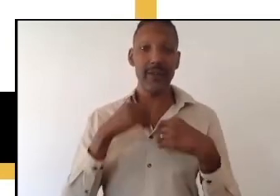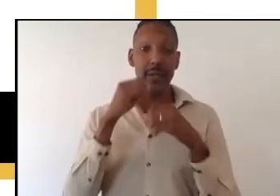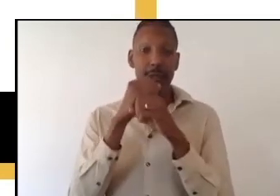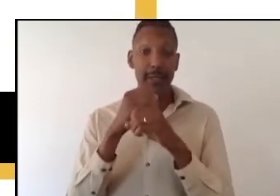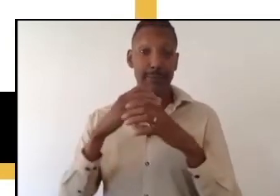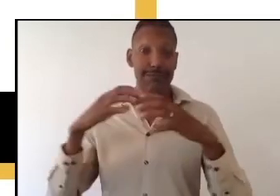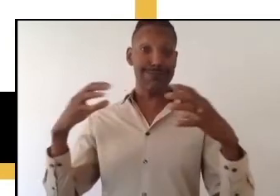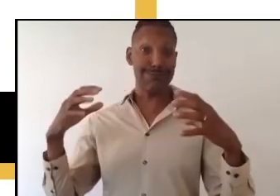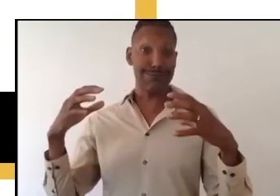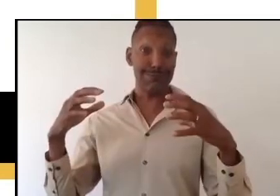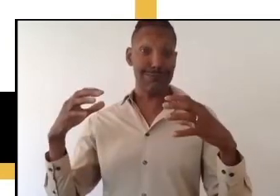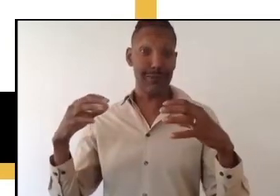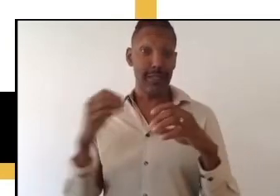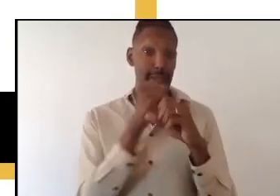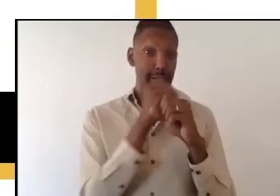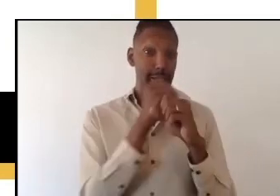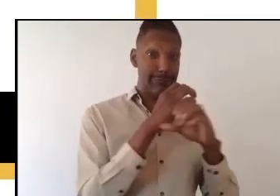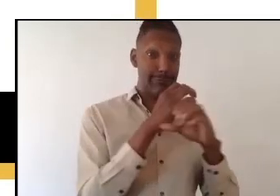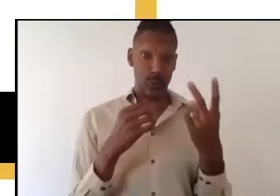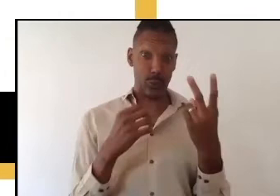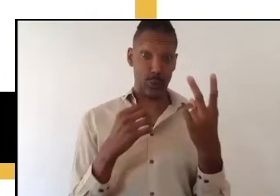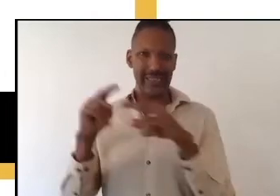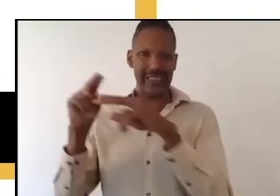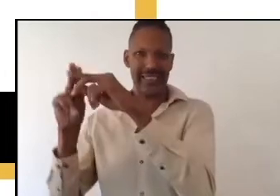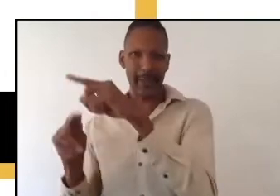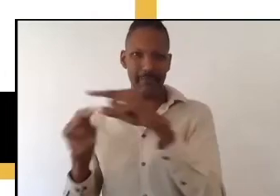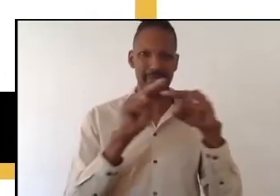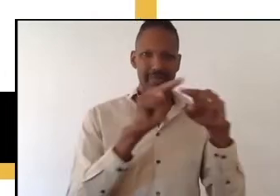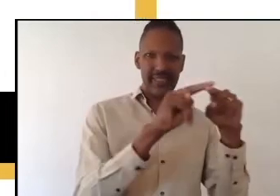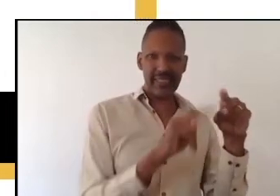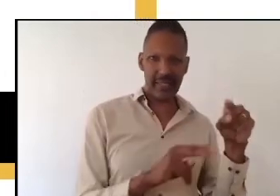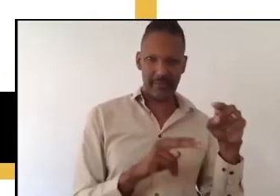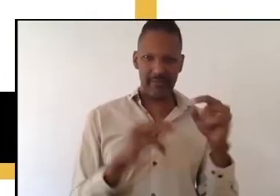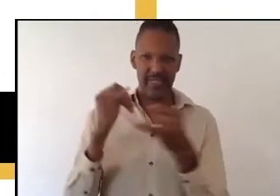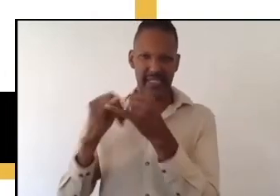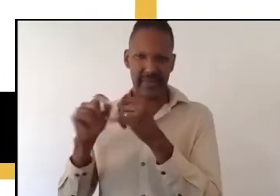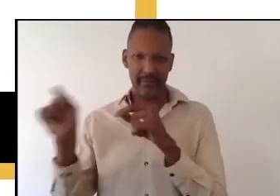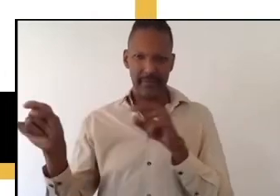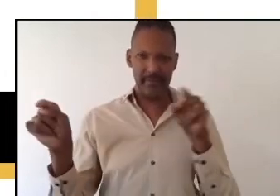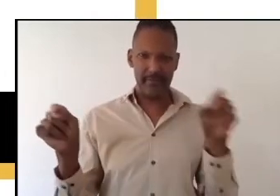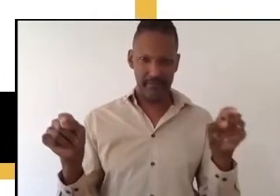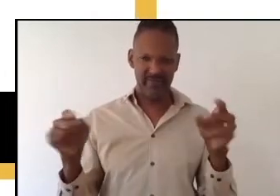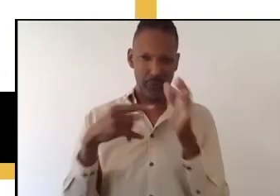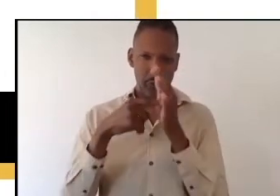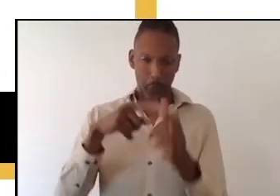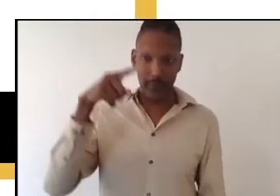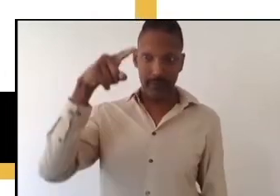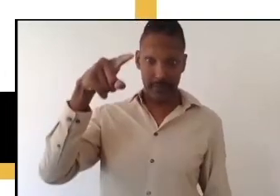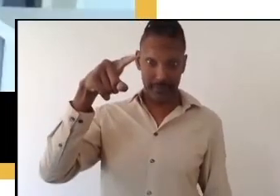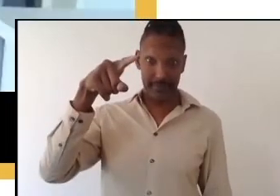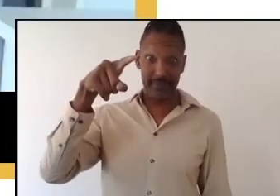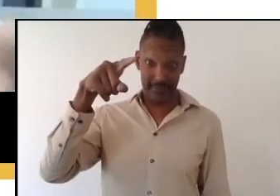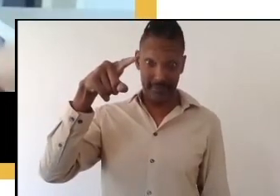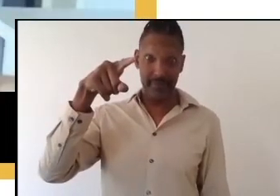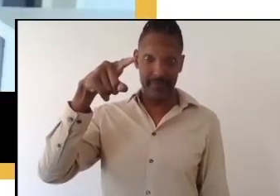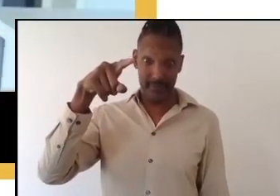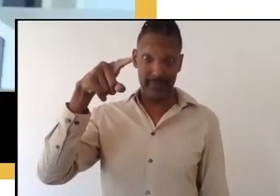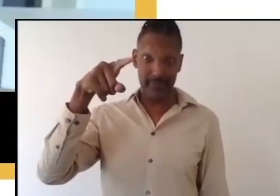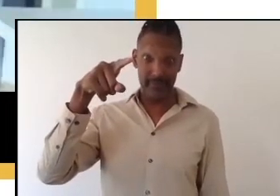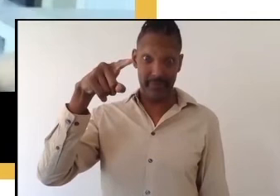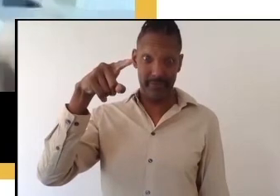zip-closed plastic bags, and tape. 1. You hang the coat hanger on a pencil.